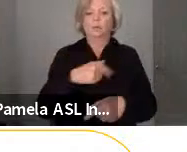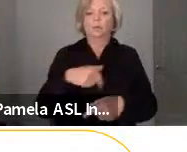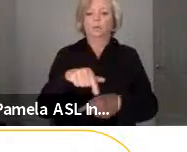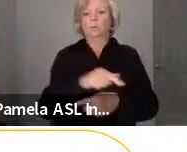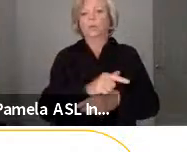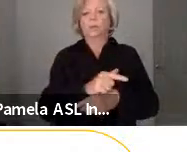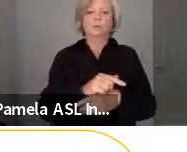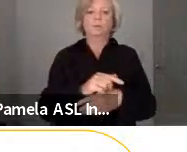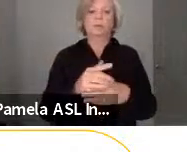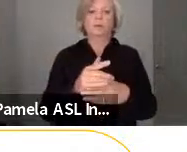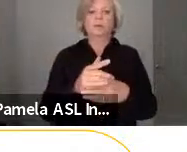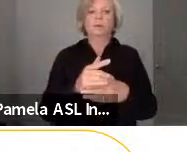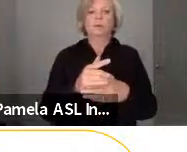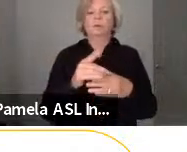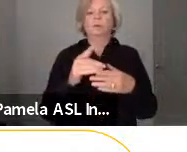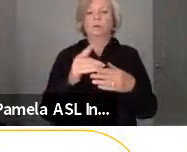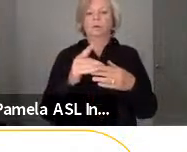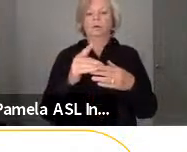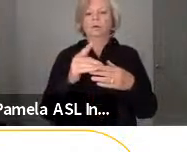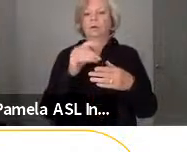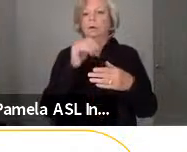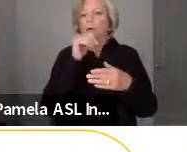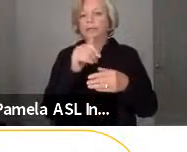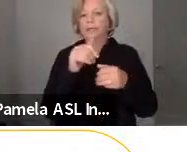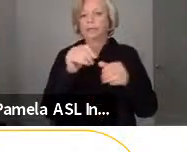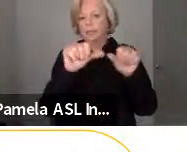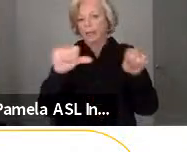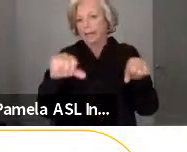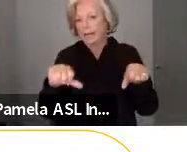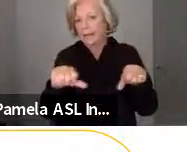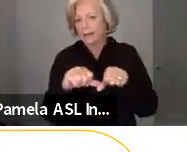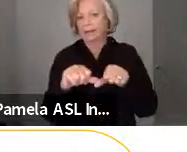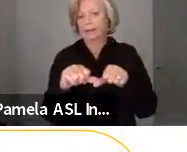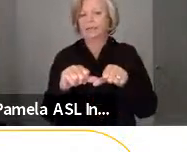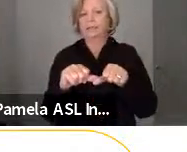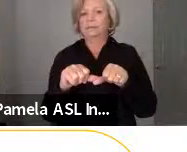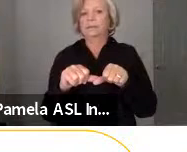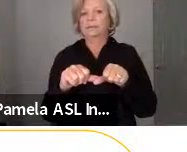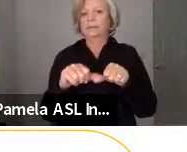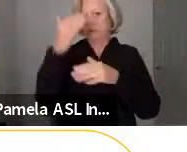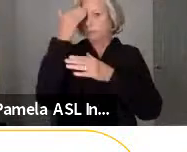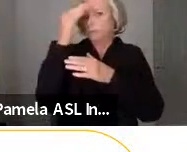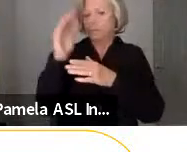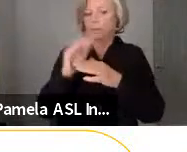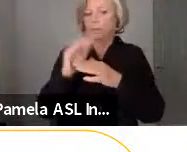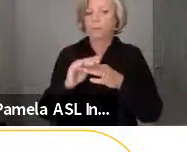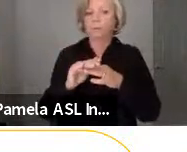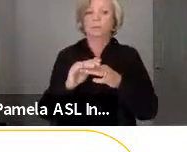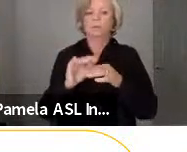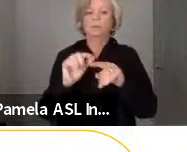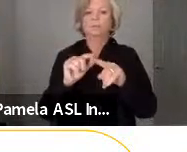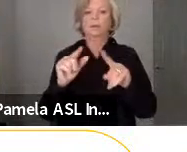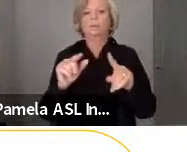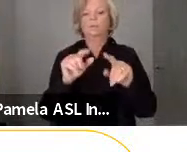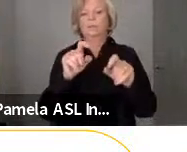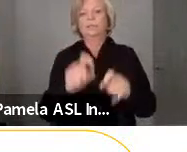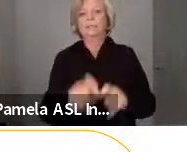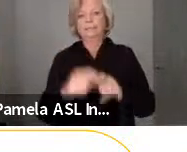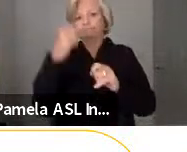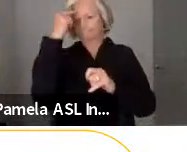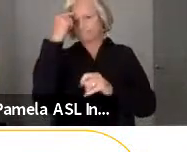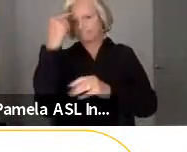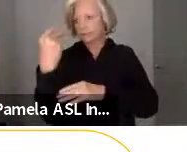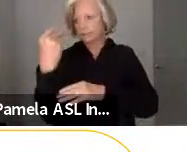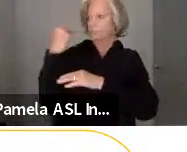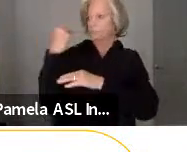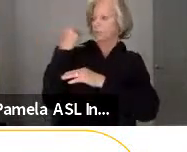country, unceded territory, as all my relations would say, that causes us to be reflective of where we are, who